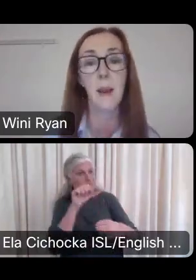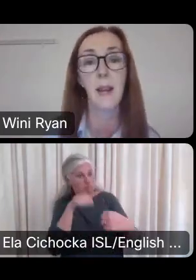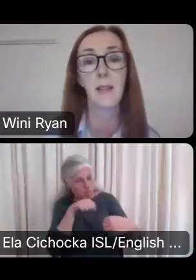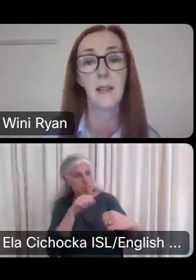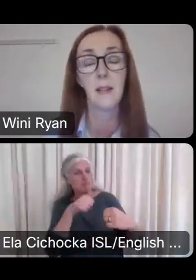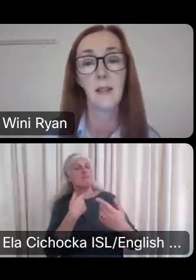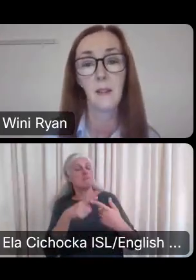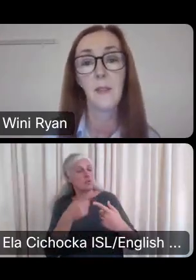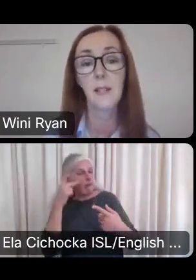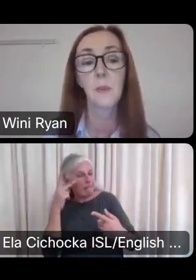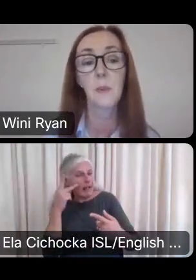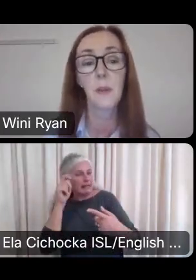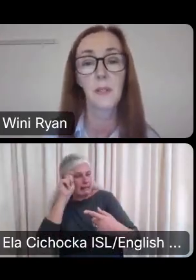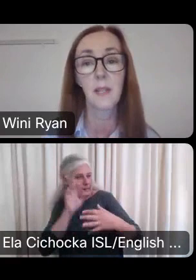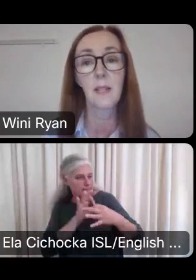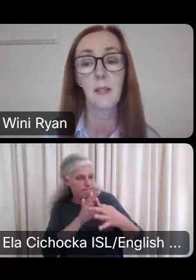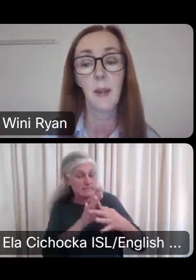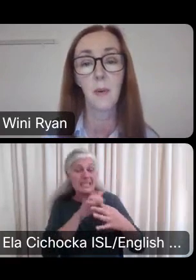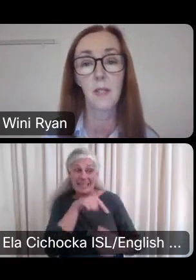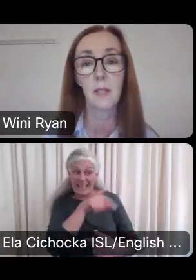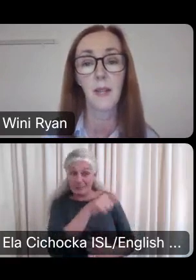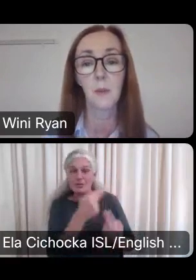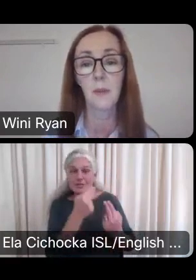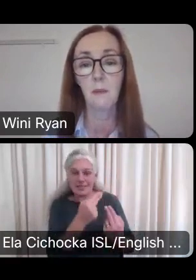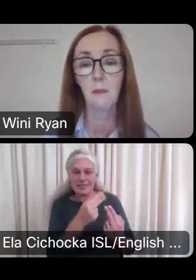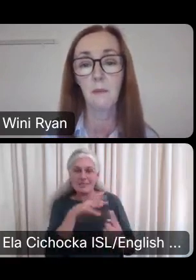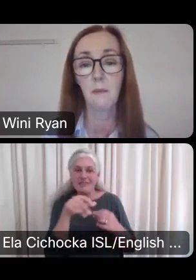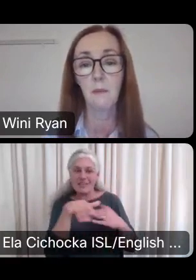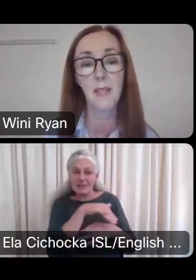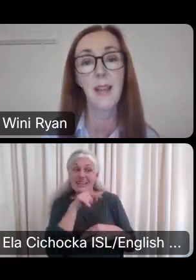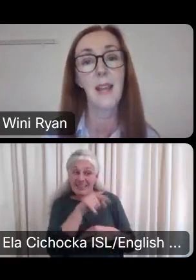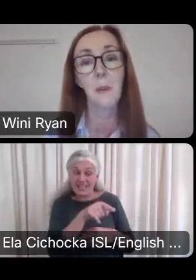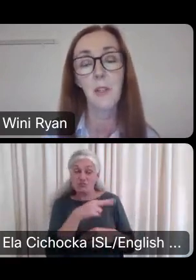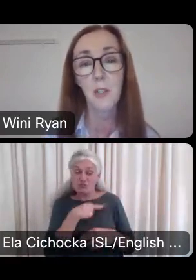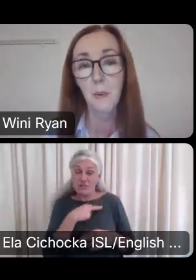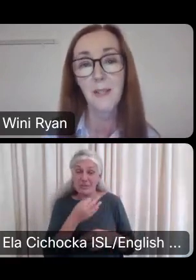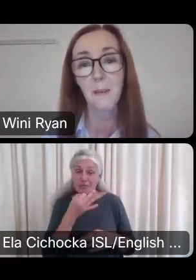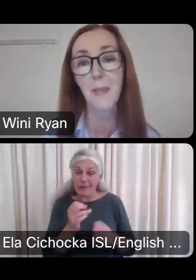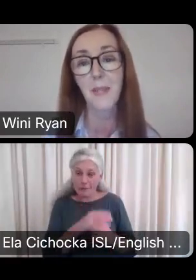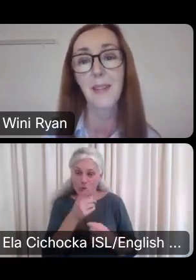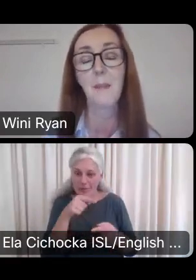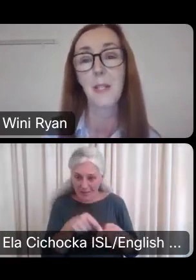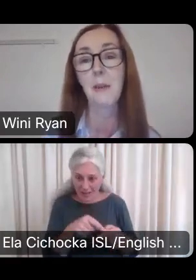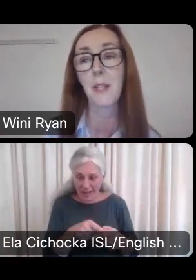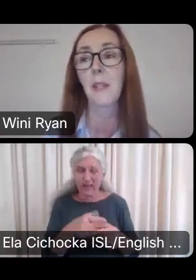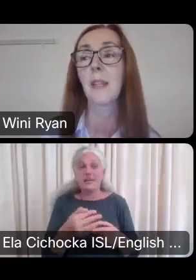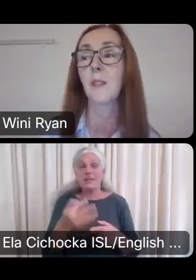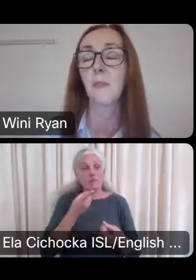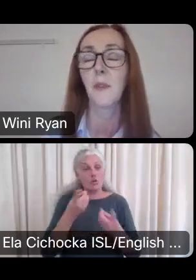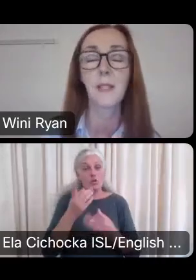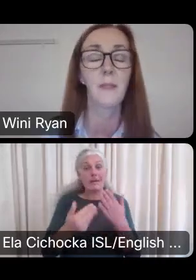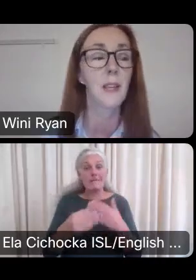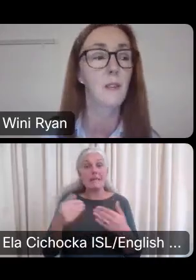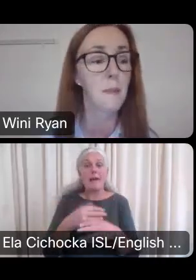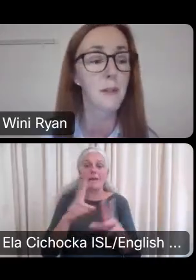reflecting back, that's what the person needs at that point, and that's what they really appreciate. And you are doing something by doing nothing. There is